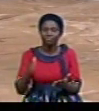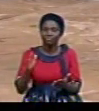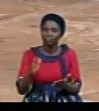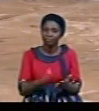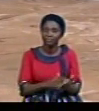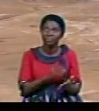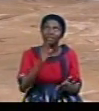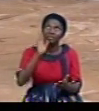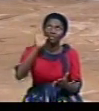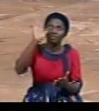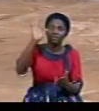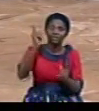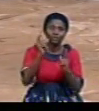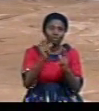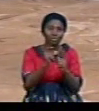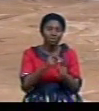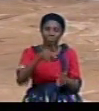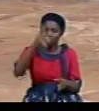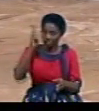is